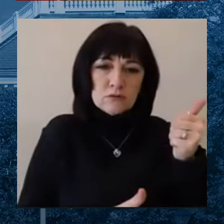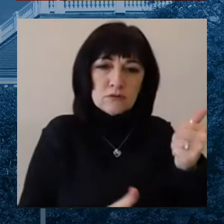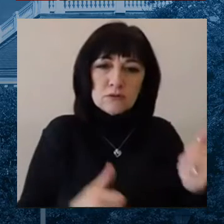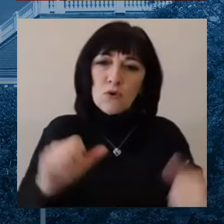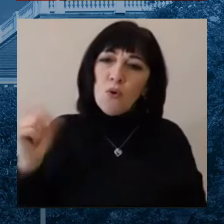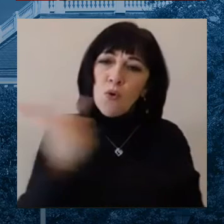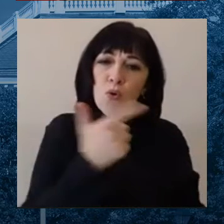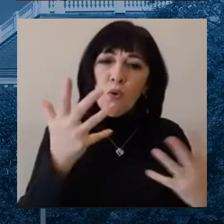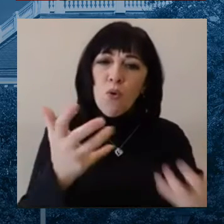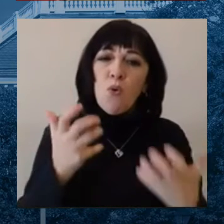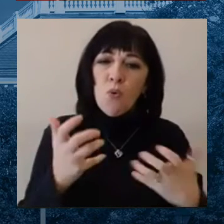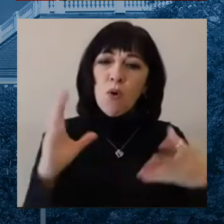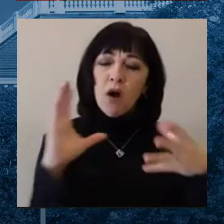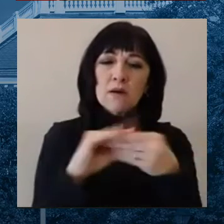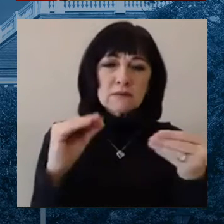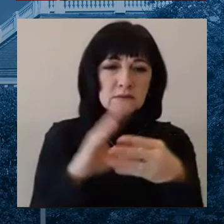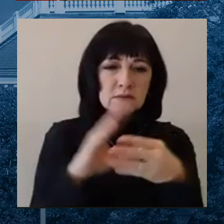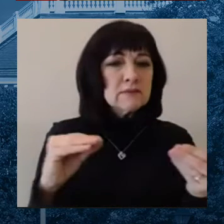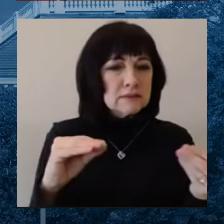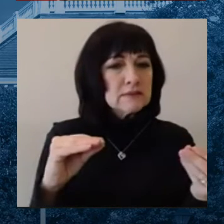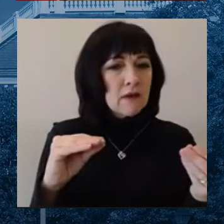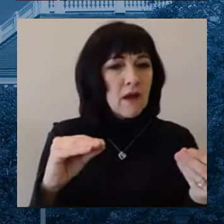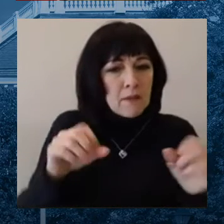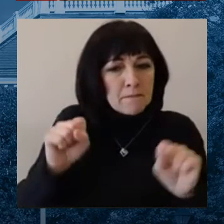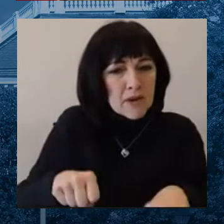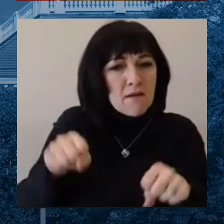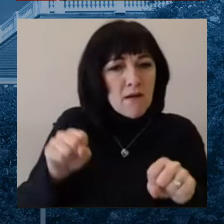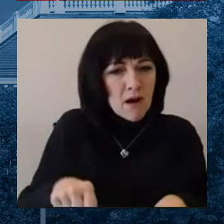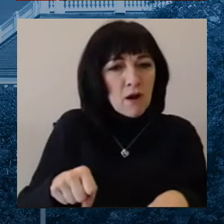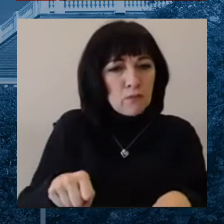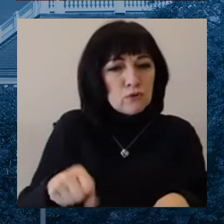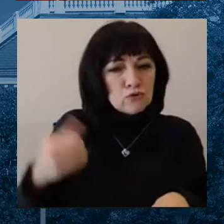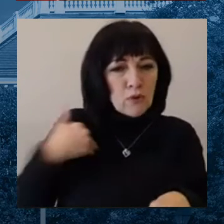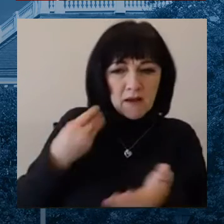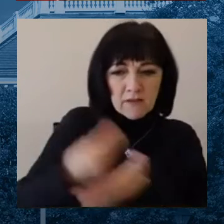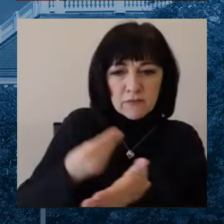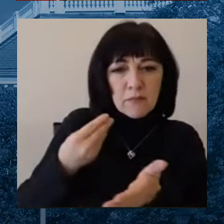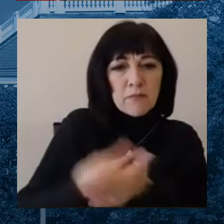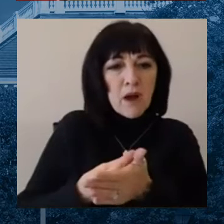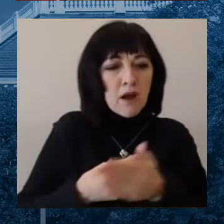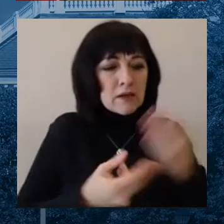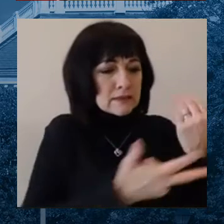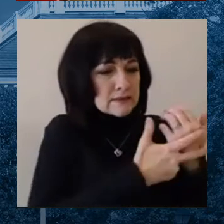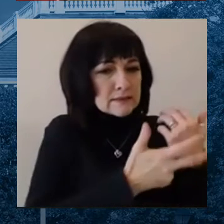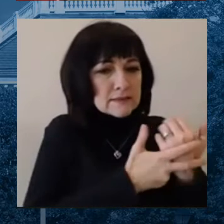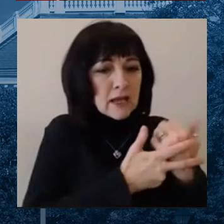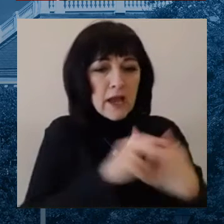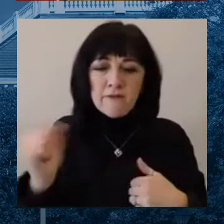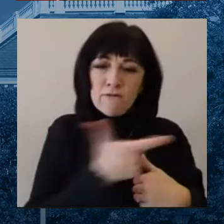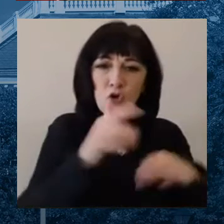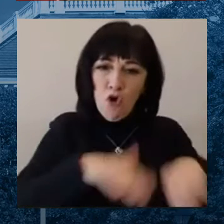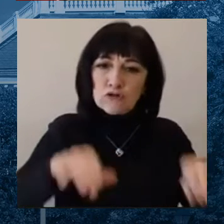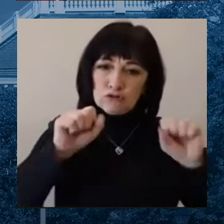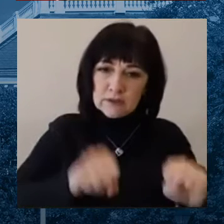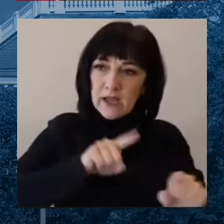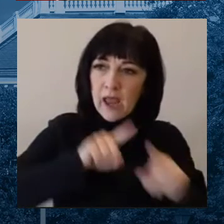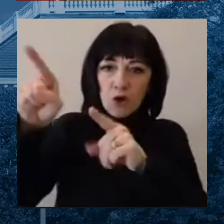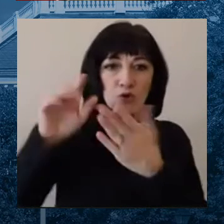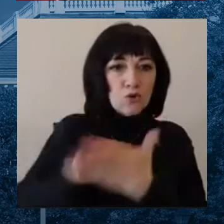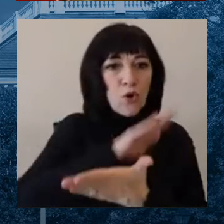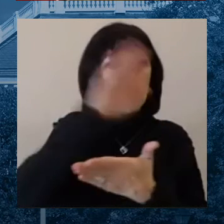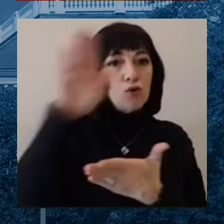take care of their rainy days and make sure that their children have an opportunity to go to college. Because in the end, that's what it's all